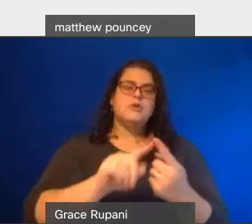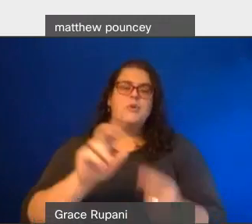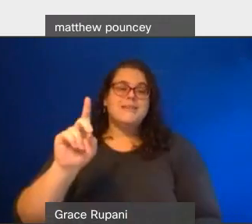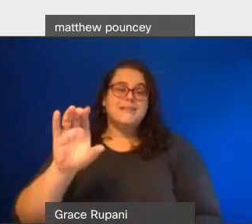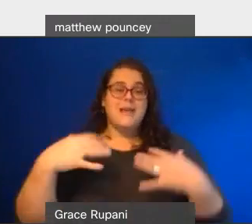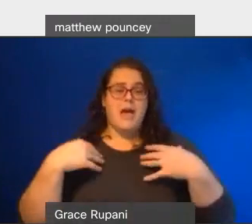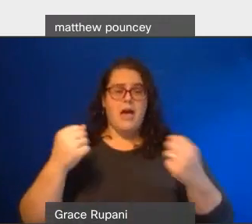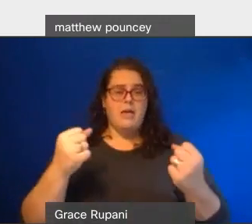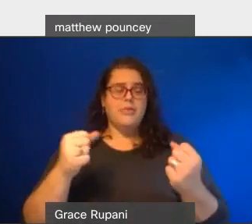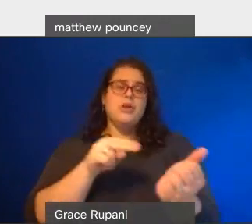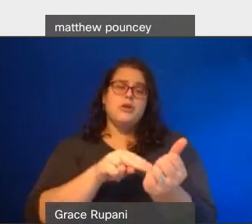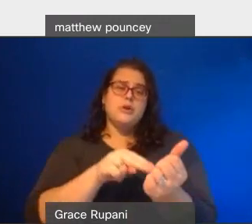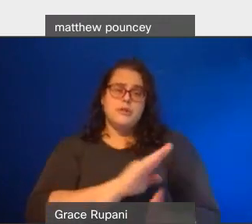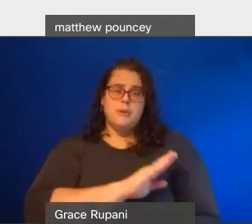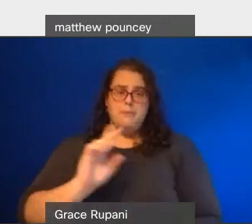the